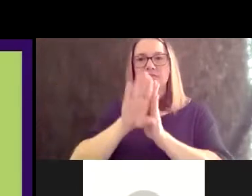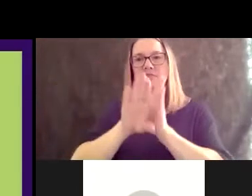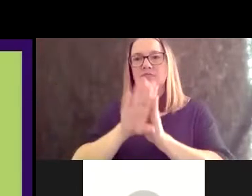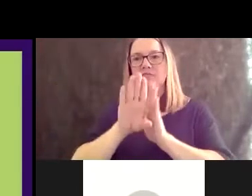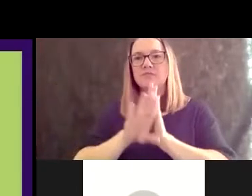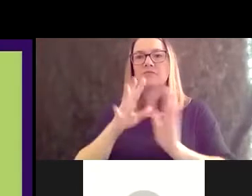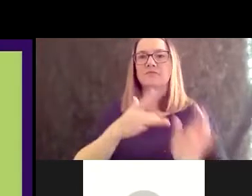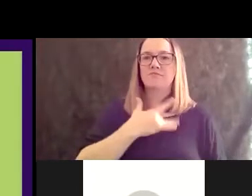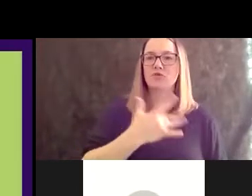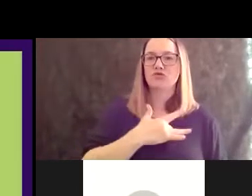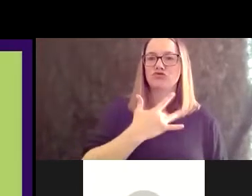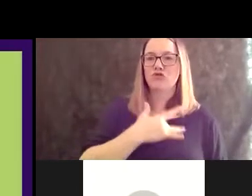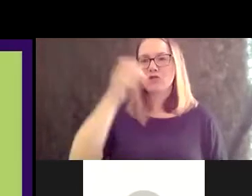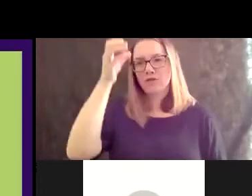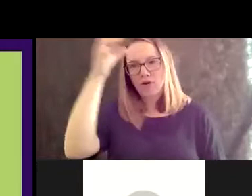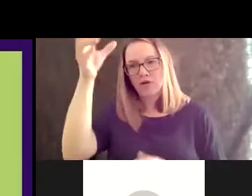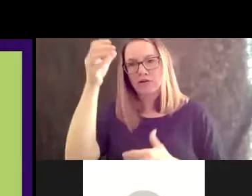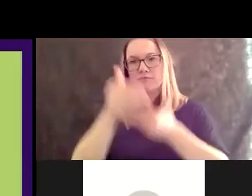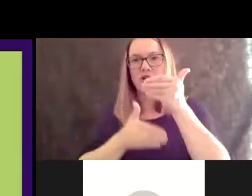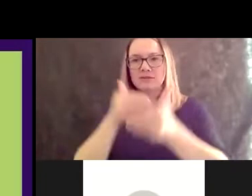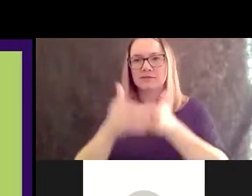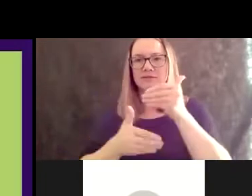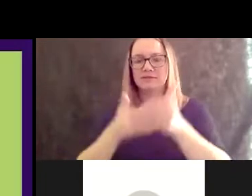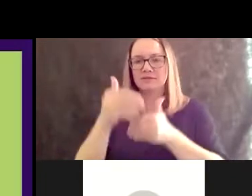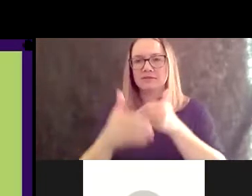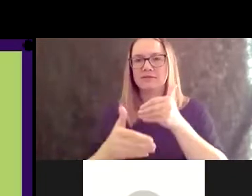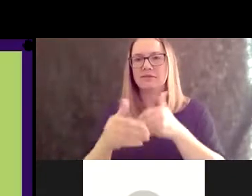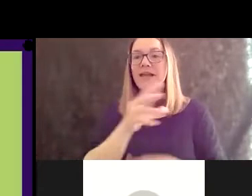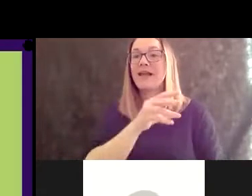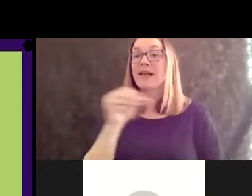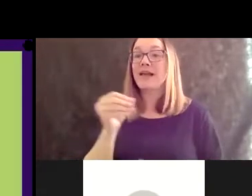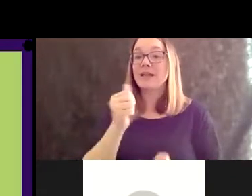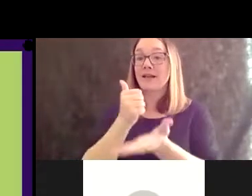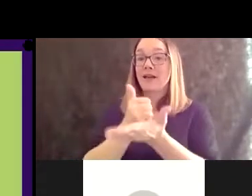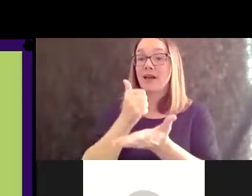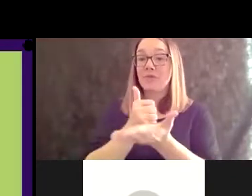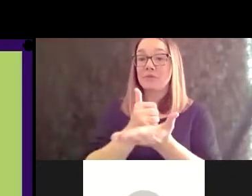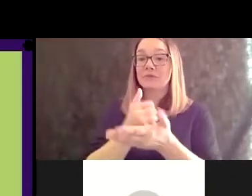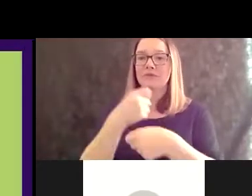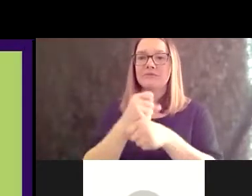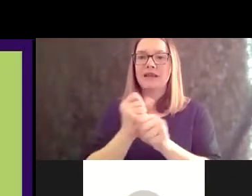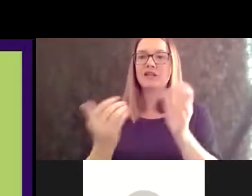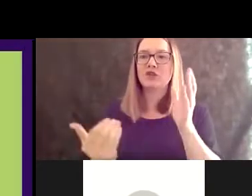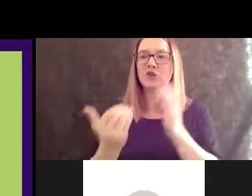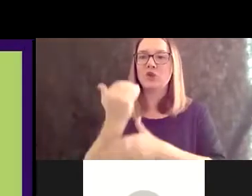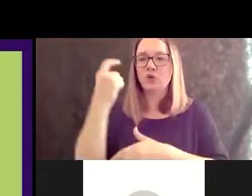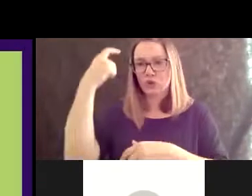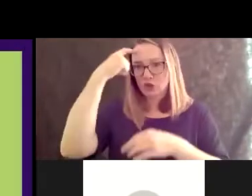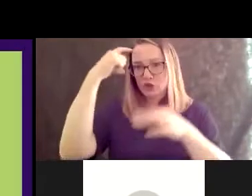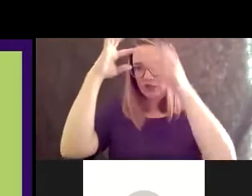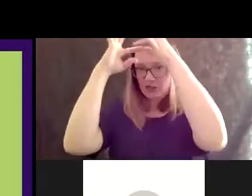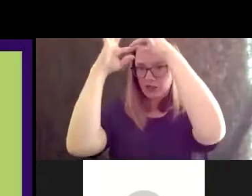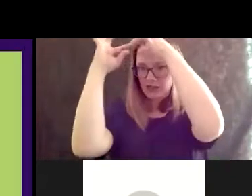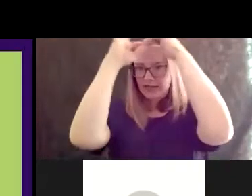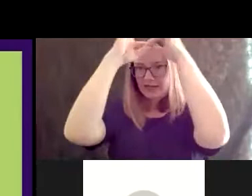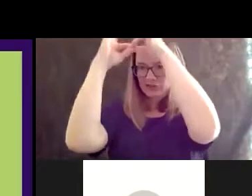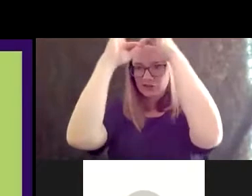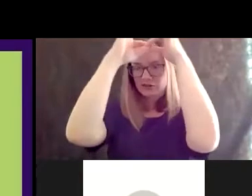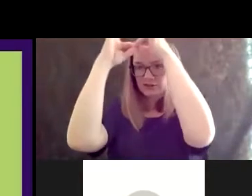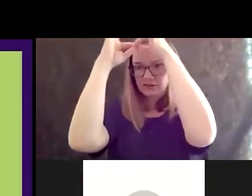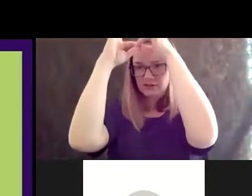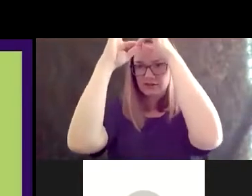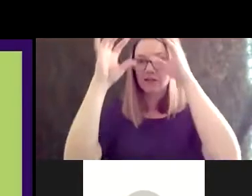processing, and it also helps cultivate new neural connections. So